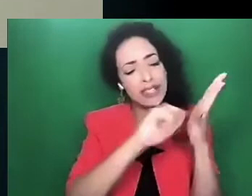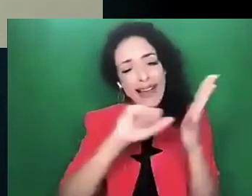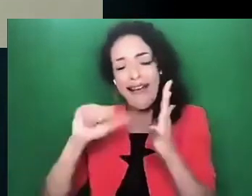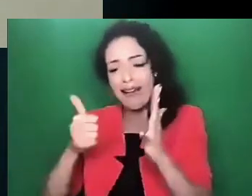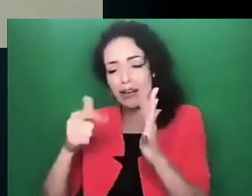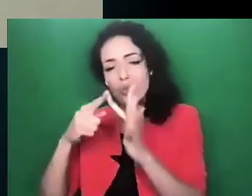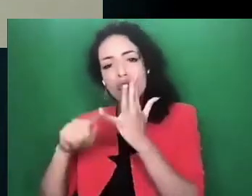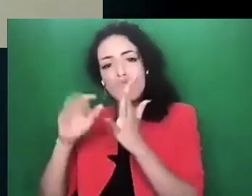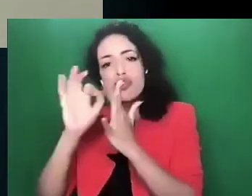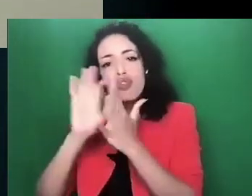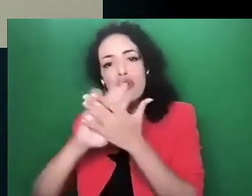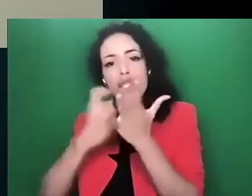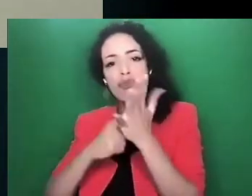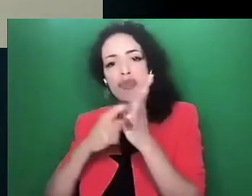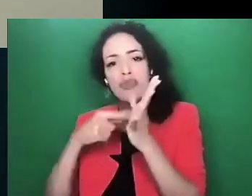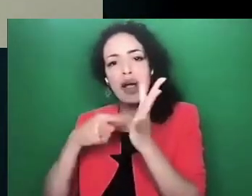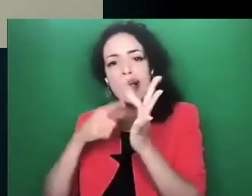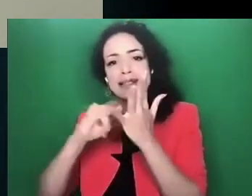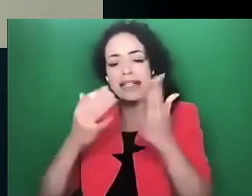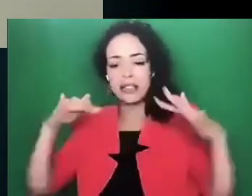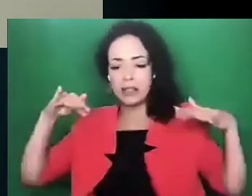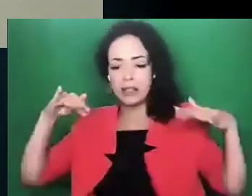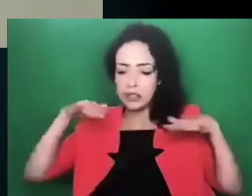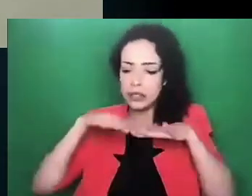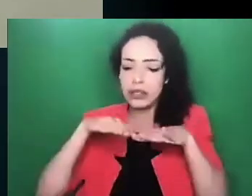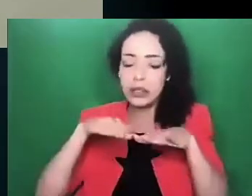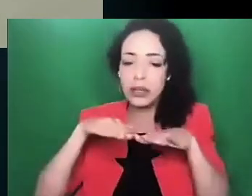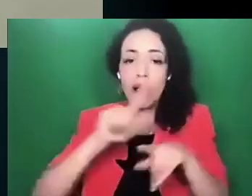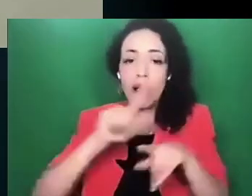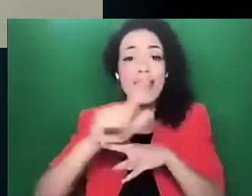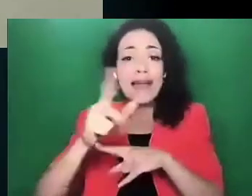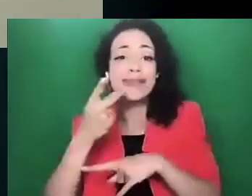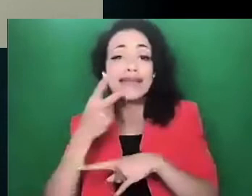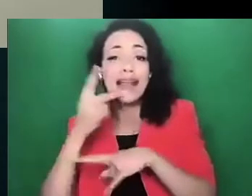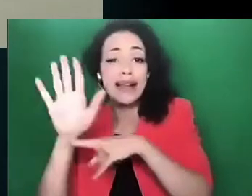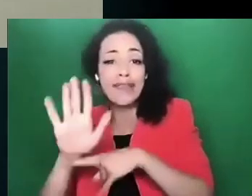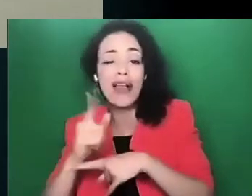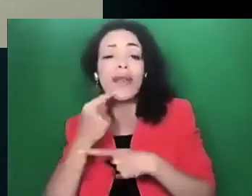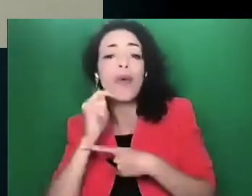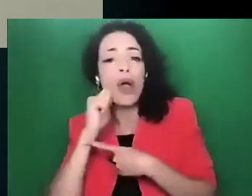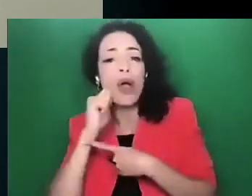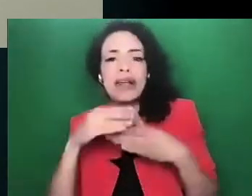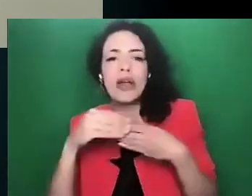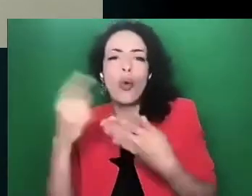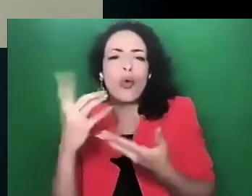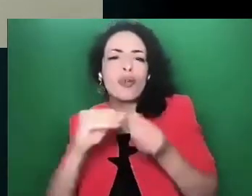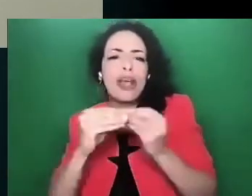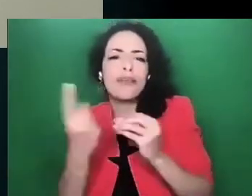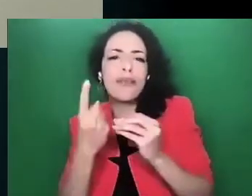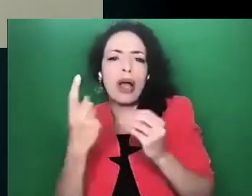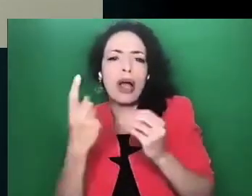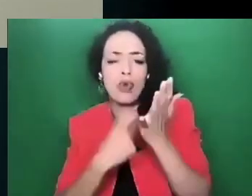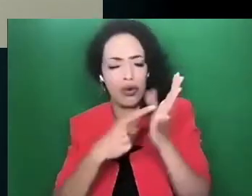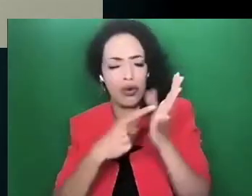films will be describing the Safina project led by artist Rashad Salim, who you'll hear from a little later and who features in the film